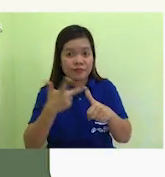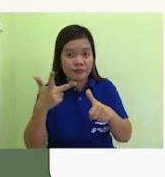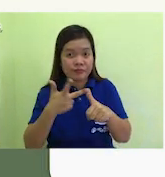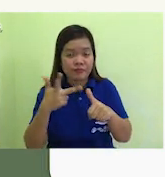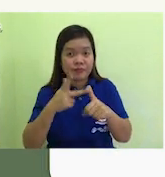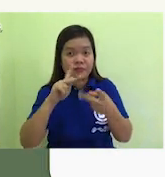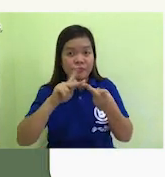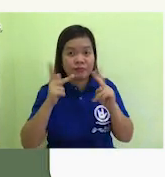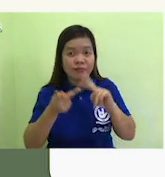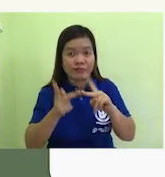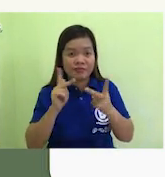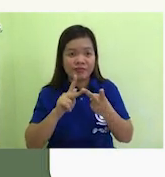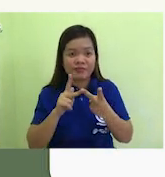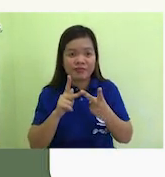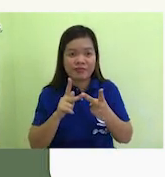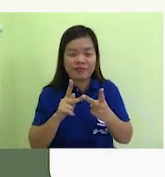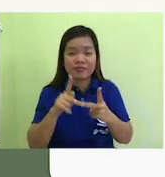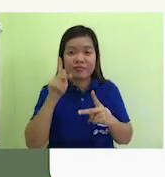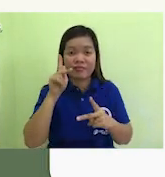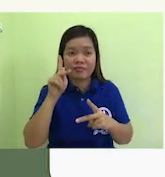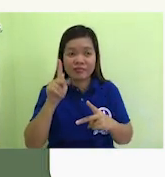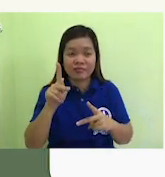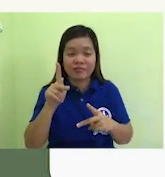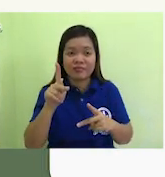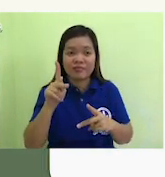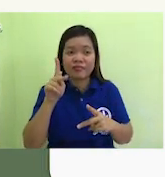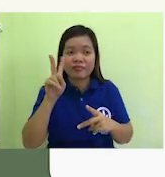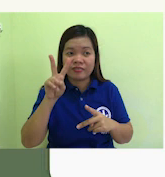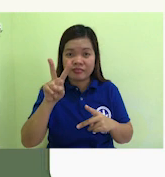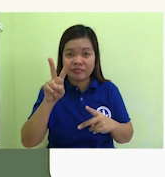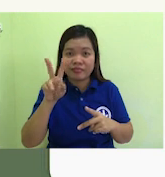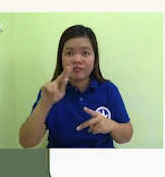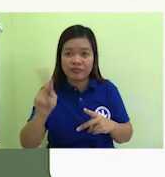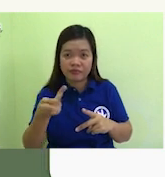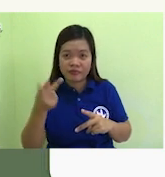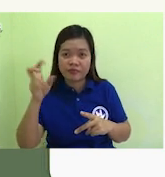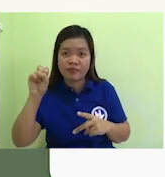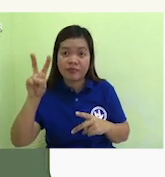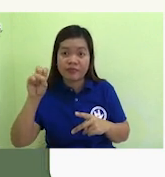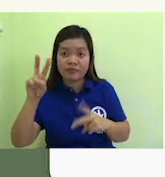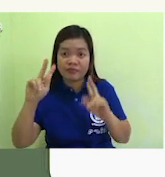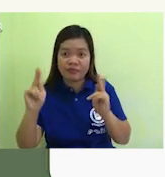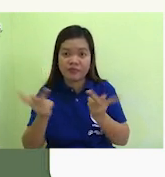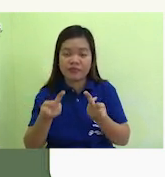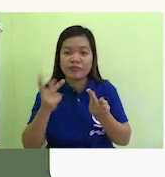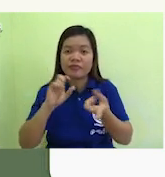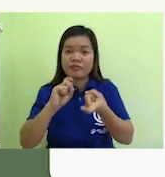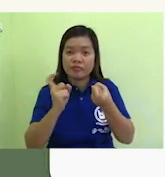Using the third ordered pair, point 2, 12.